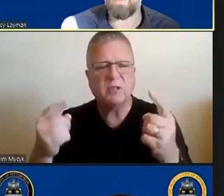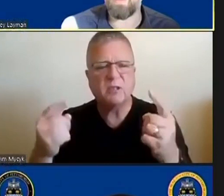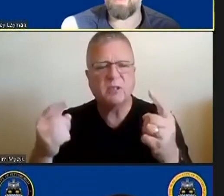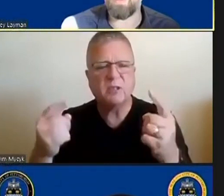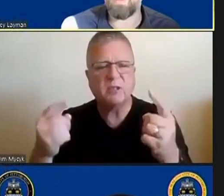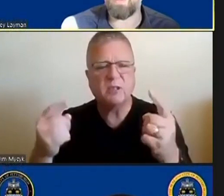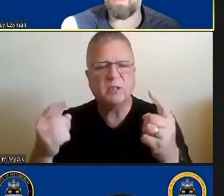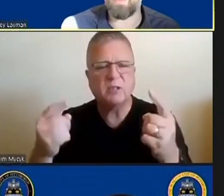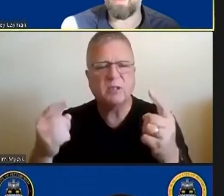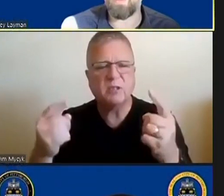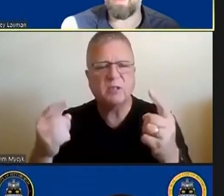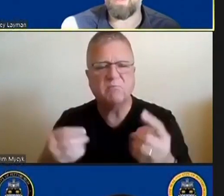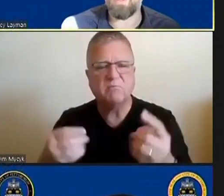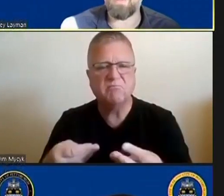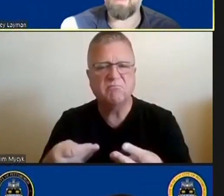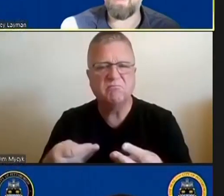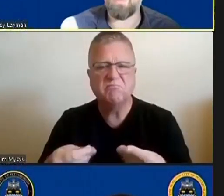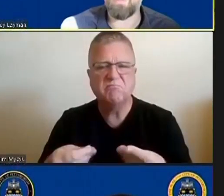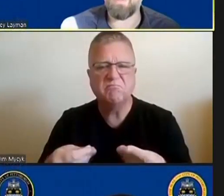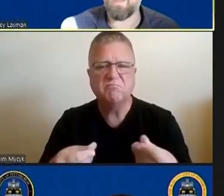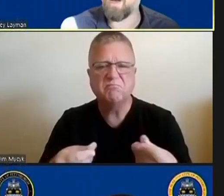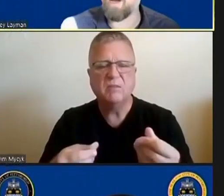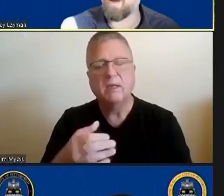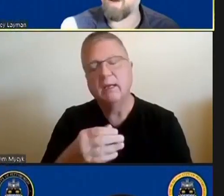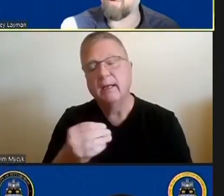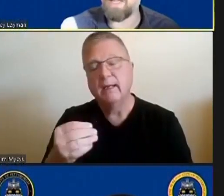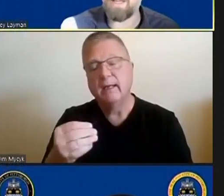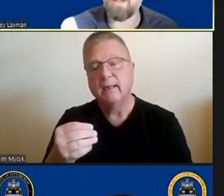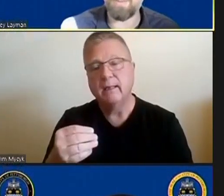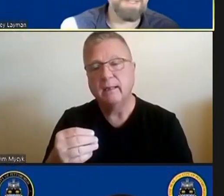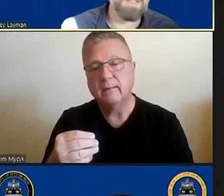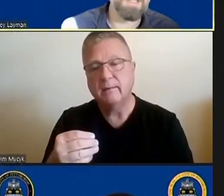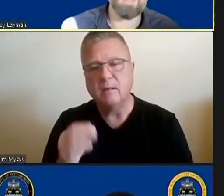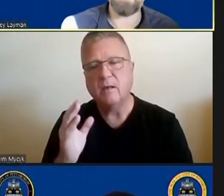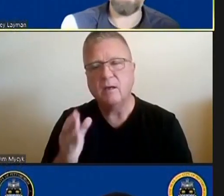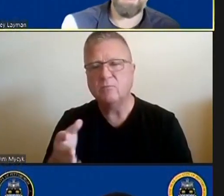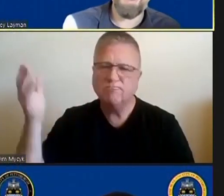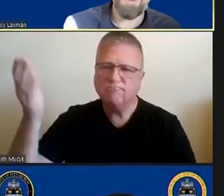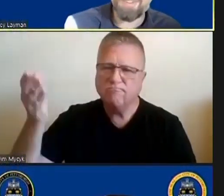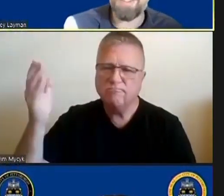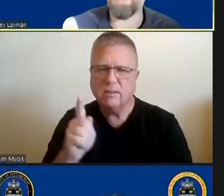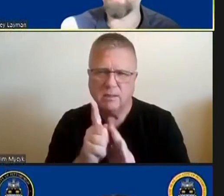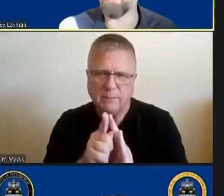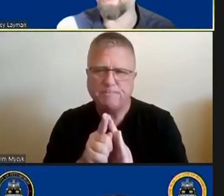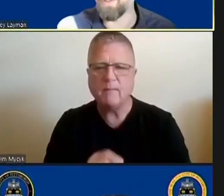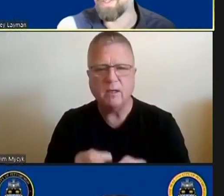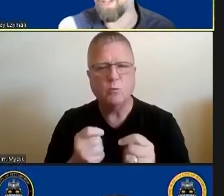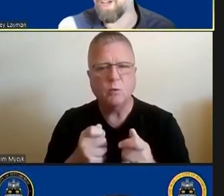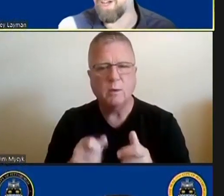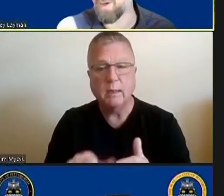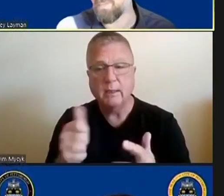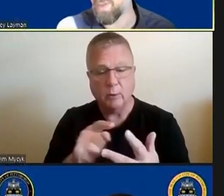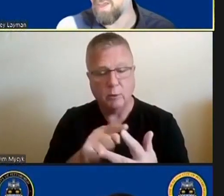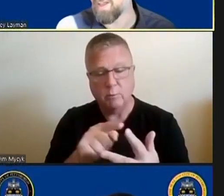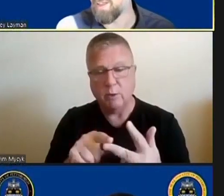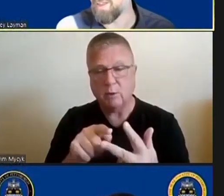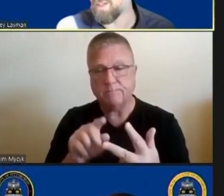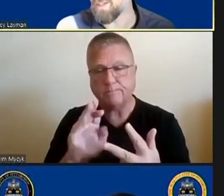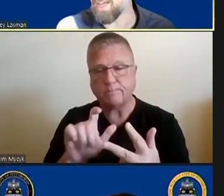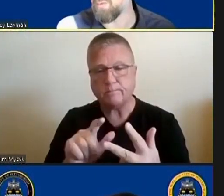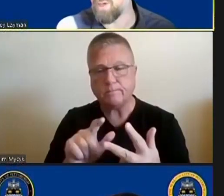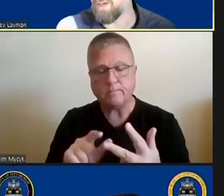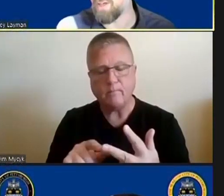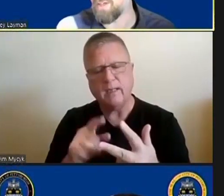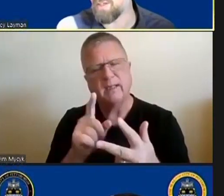And I will get into the presentation in a second. Quickly, the other 2 bills. The